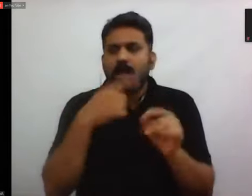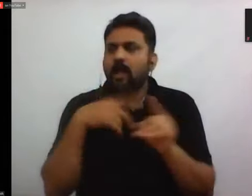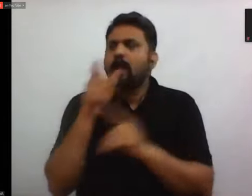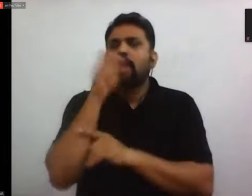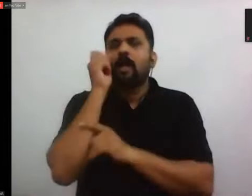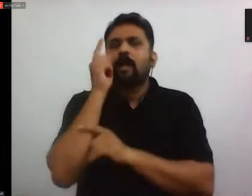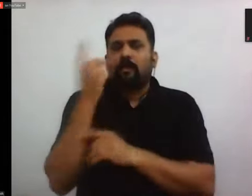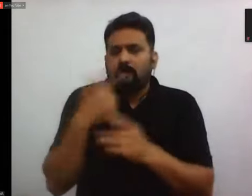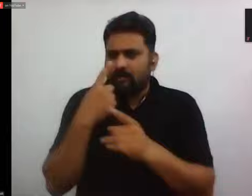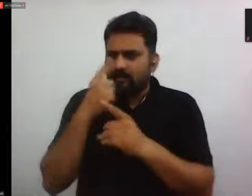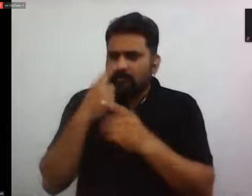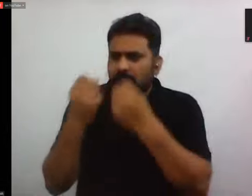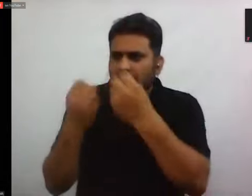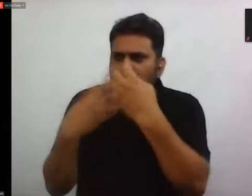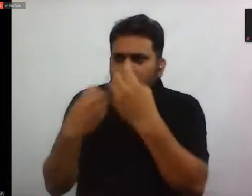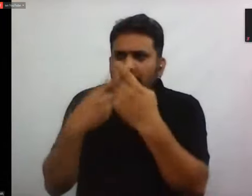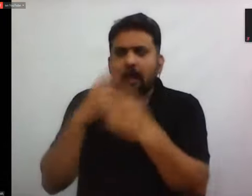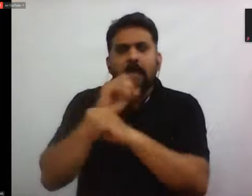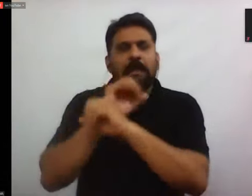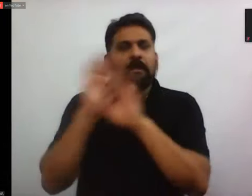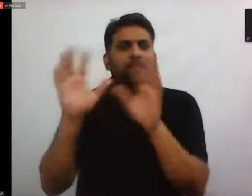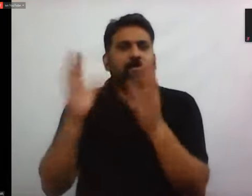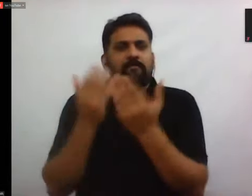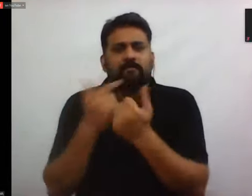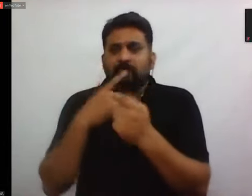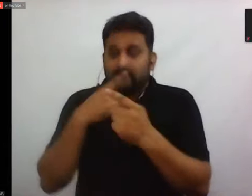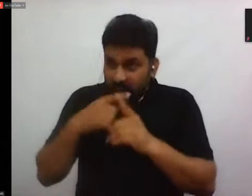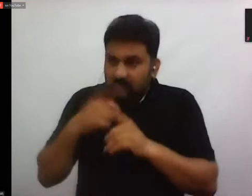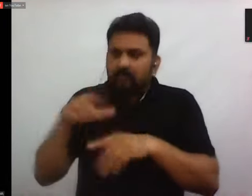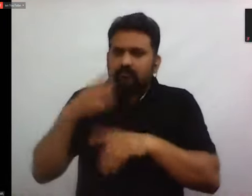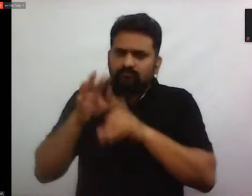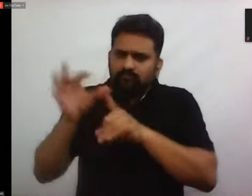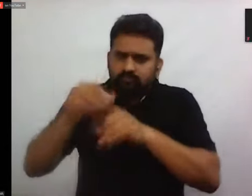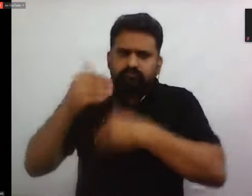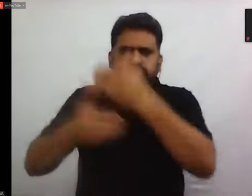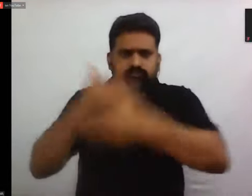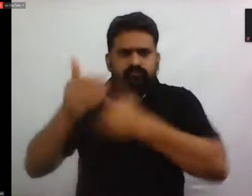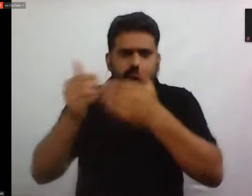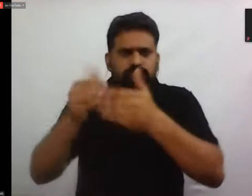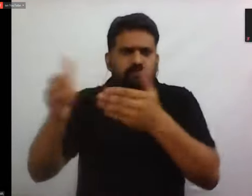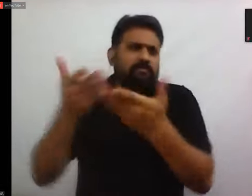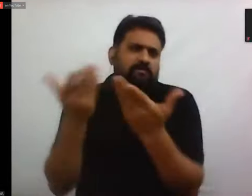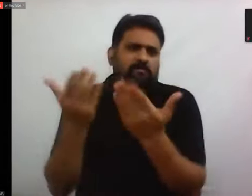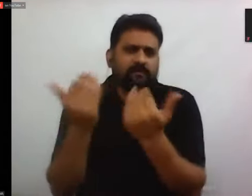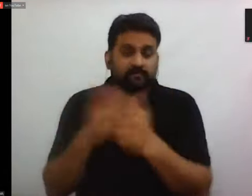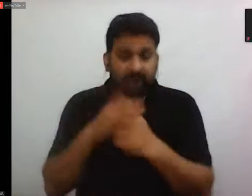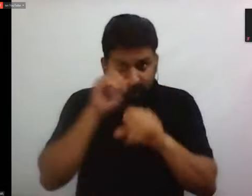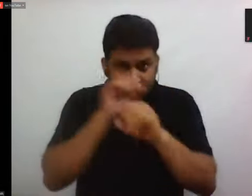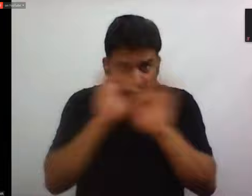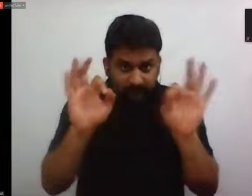get information from parents or ask them to do follow up. Is that clear?